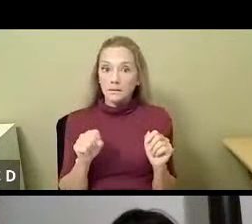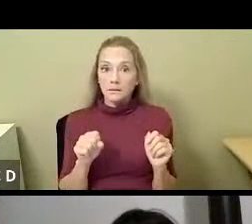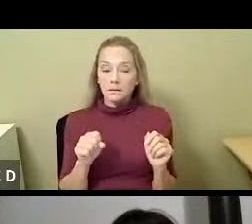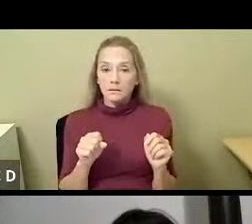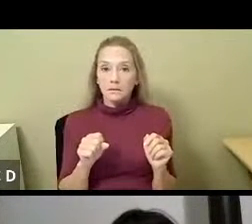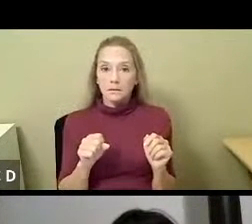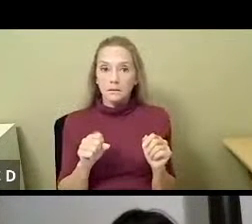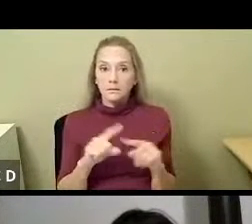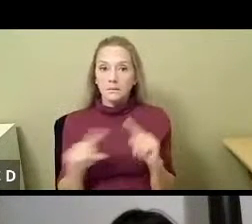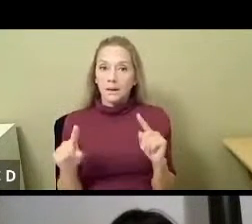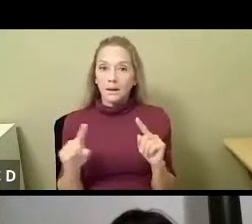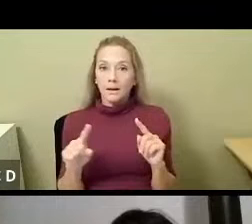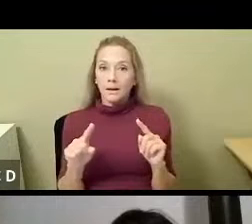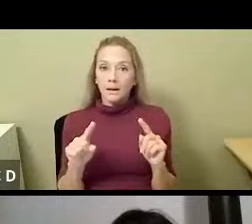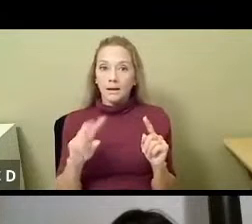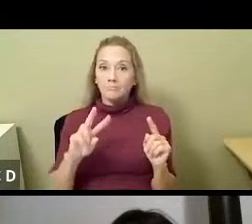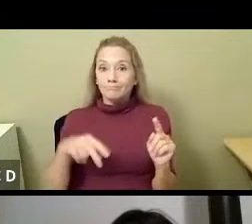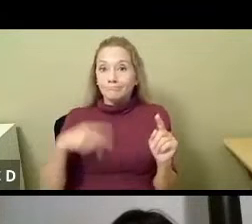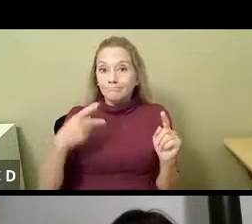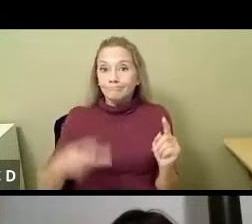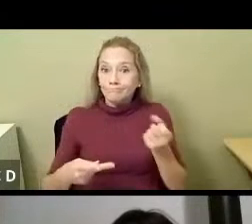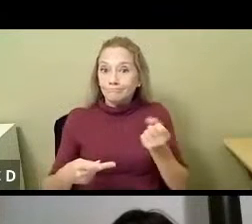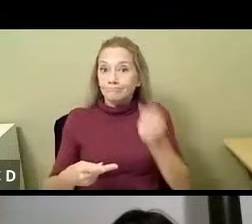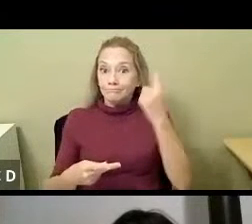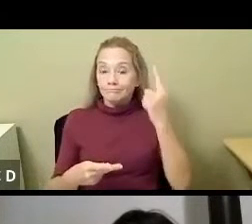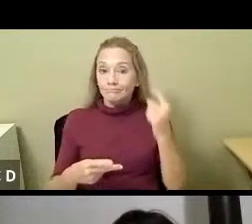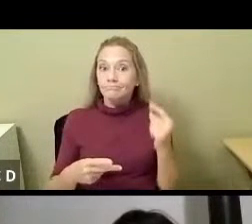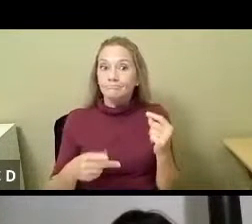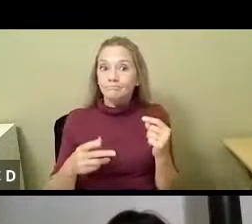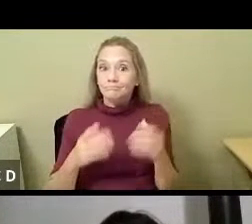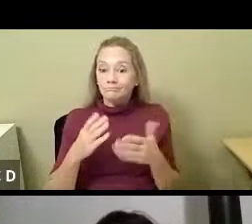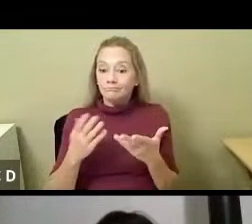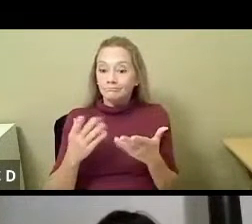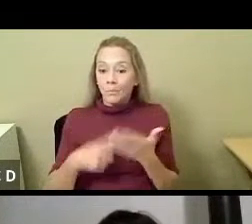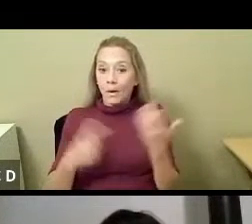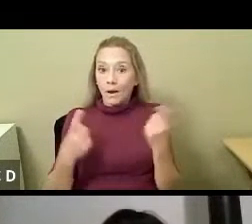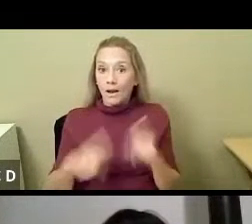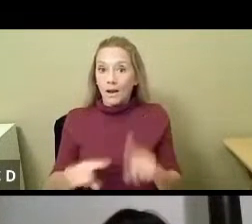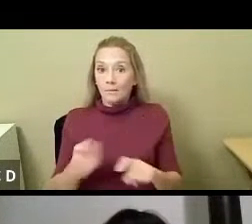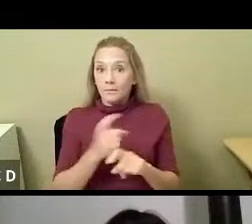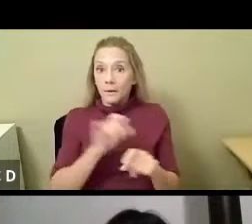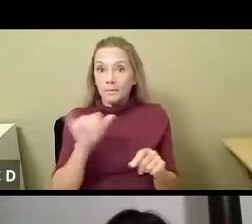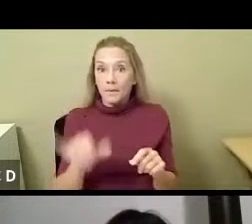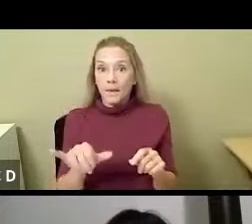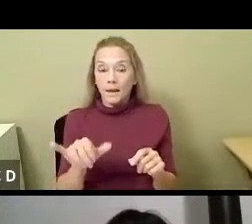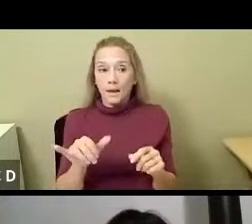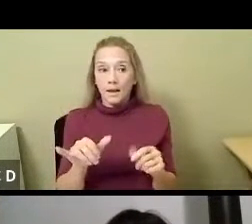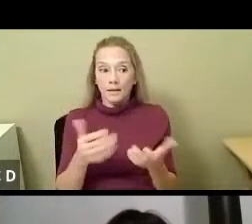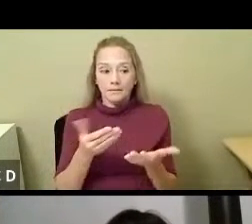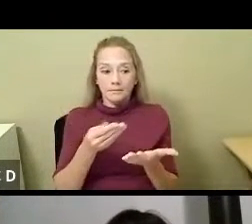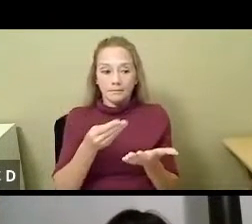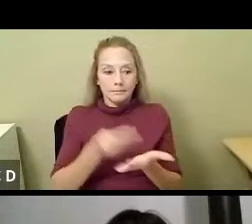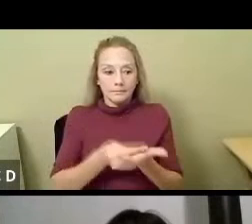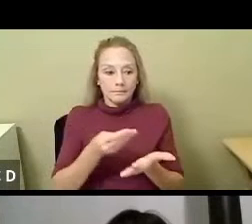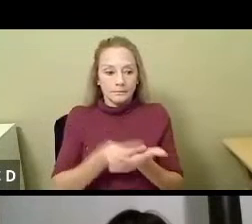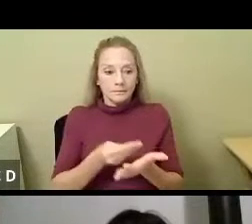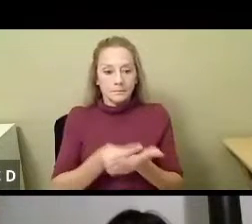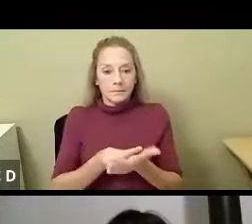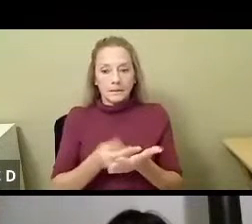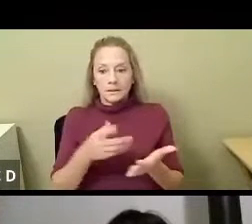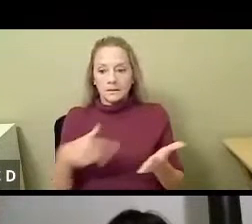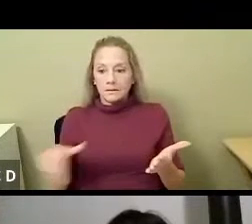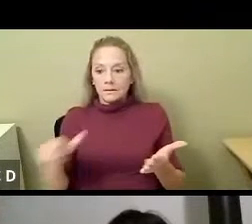The flip side is, the consequences, the impact on the economy and the social well-being